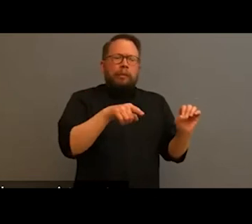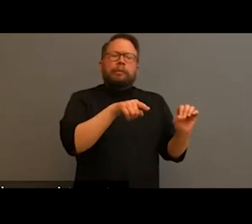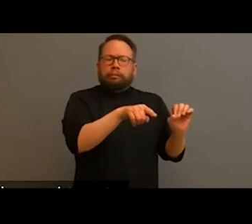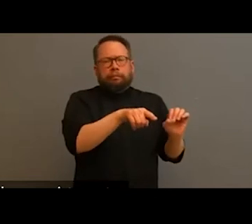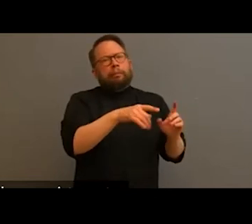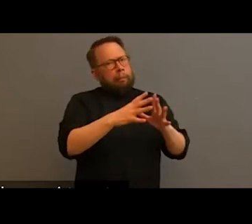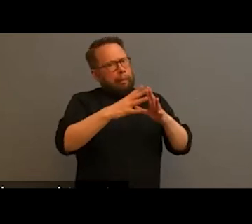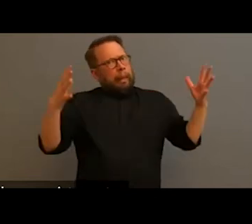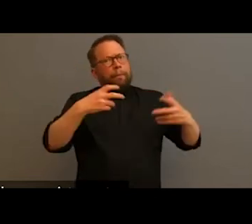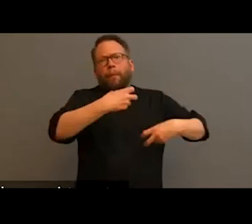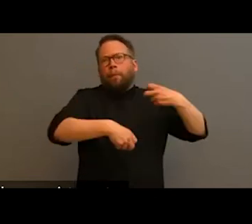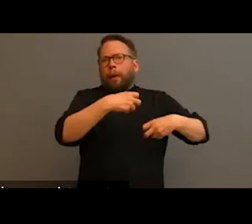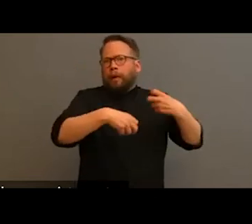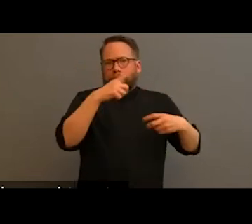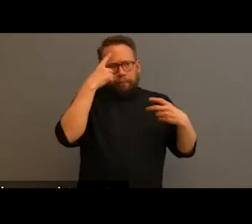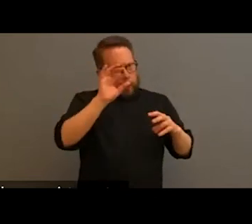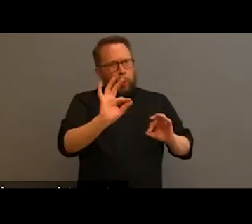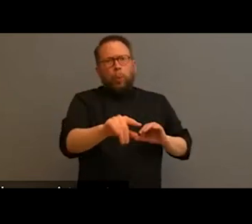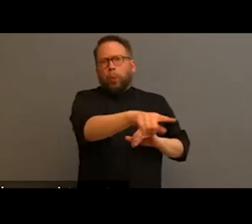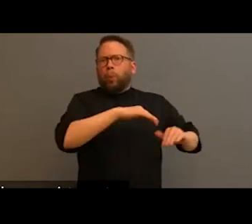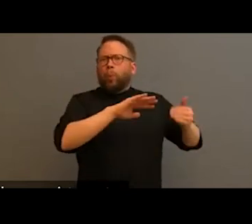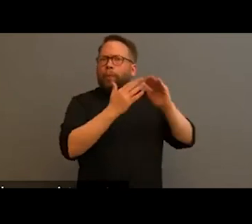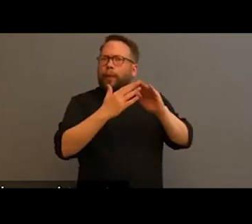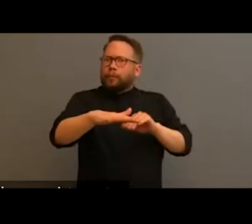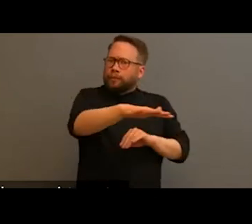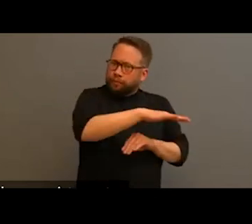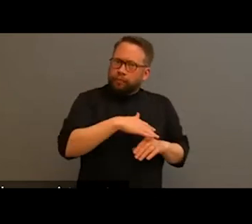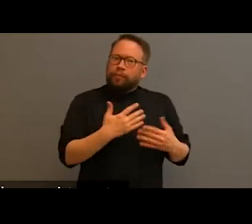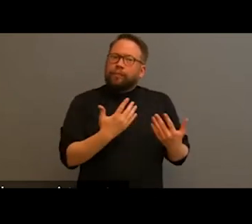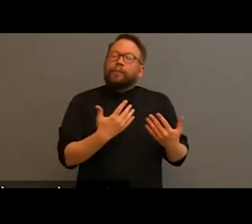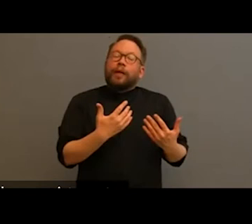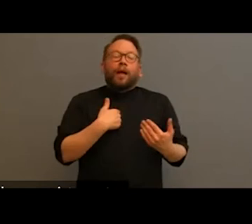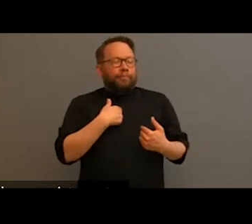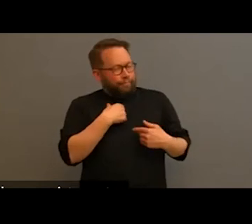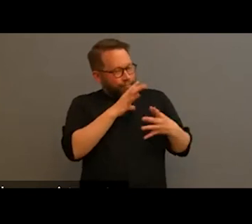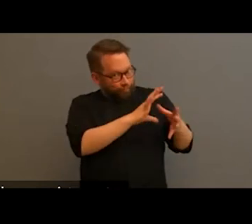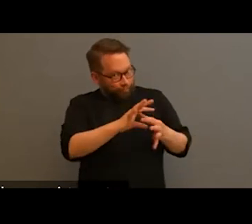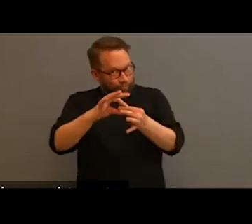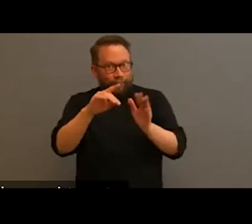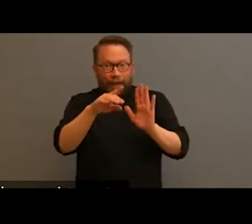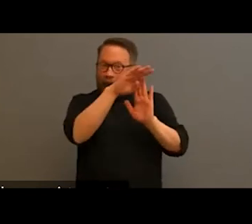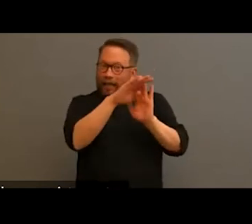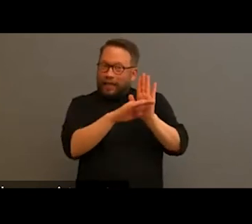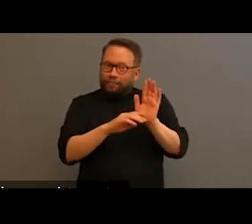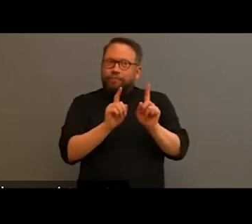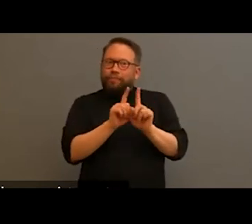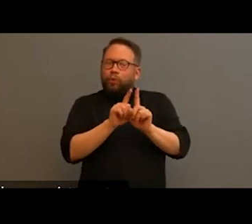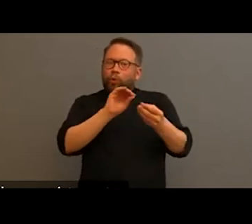So I talk about goal 8, decent work and economic growth.